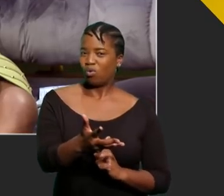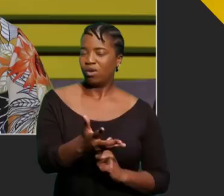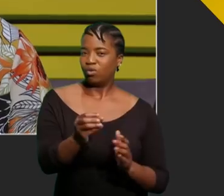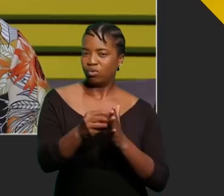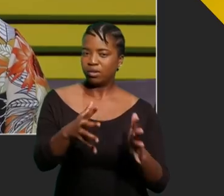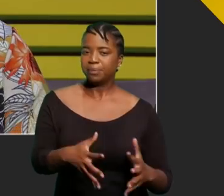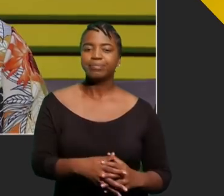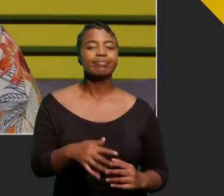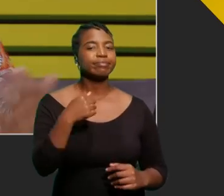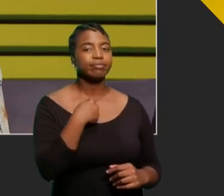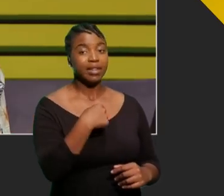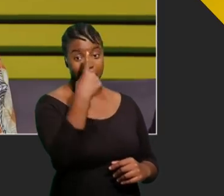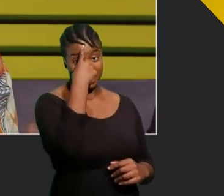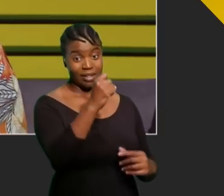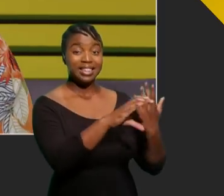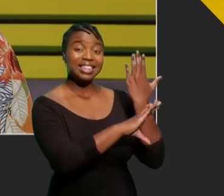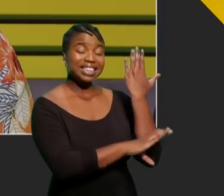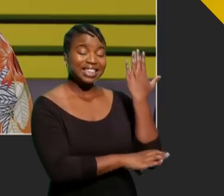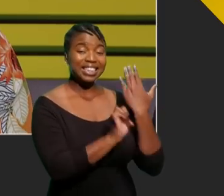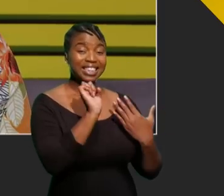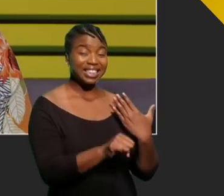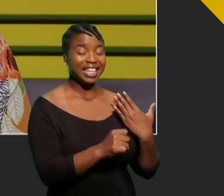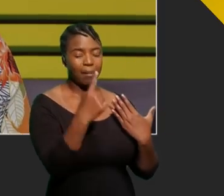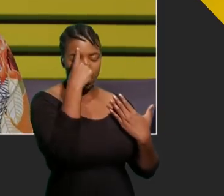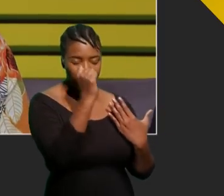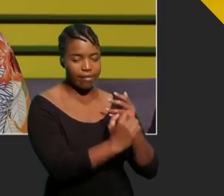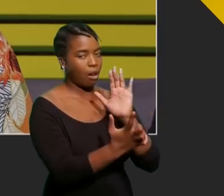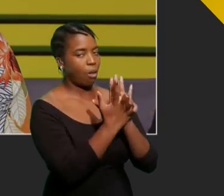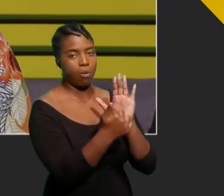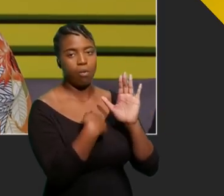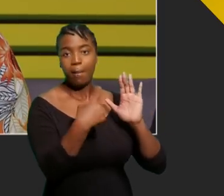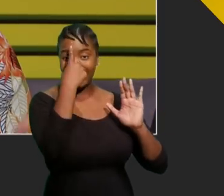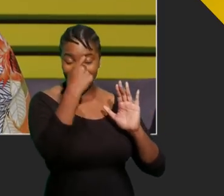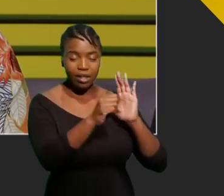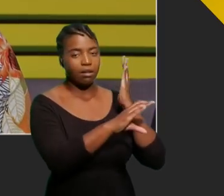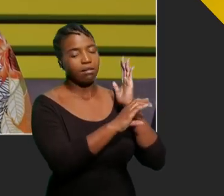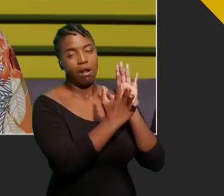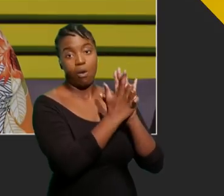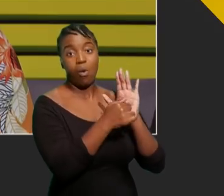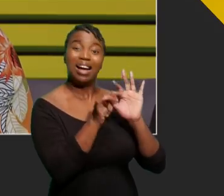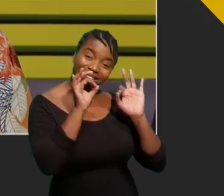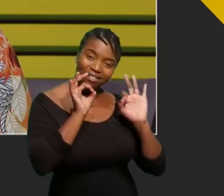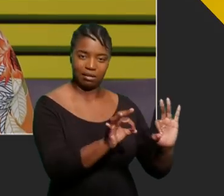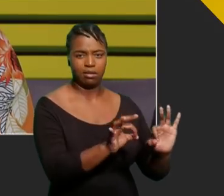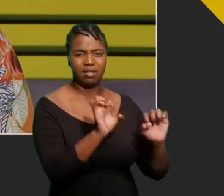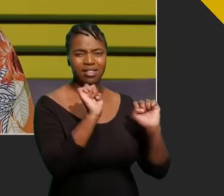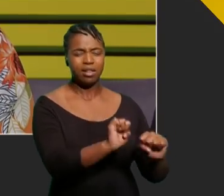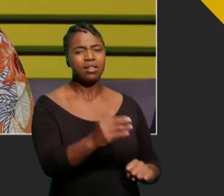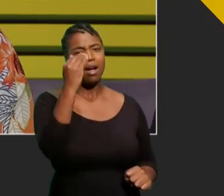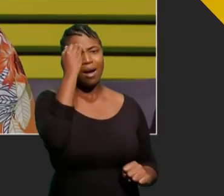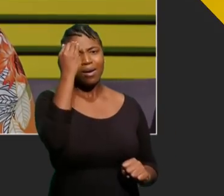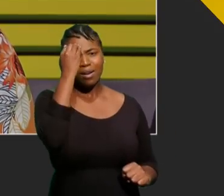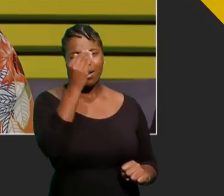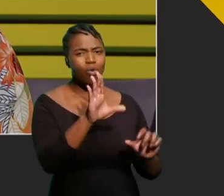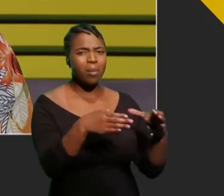really believe in our constitution. That's really yeah. one thing. So yeah. when he was yeah. talking about our rule of law, our constitutional democracy, mm. I feel like this is proper. And I know that